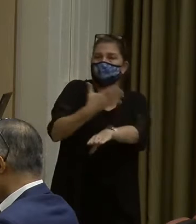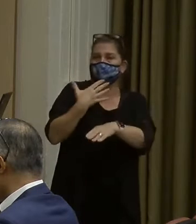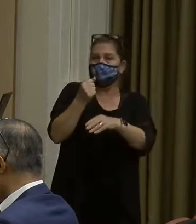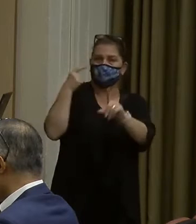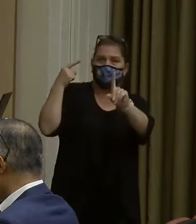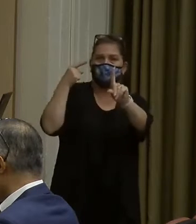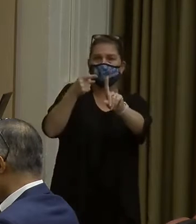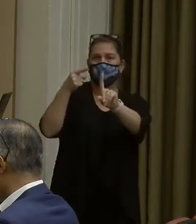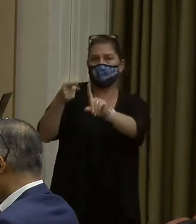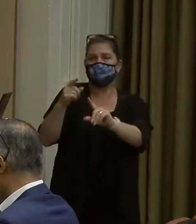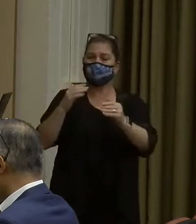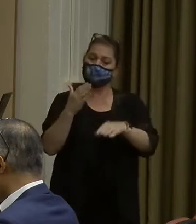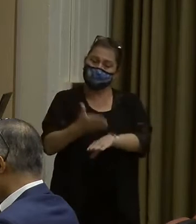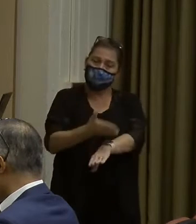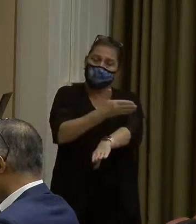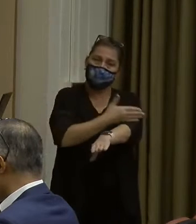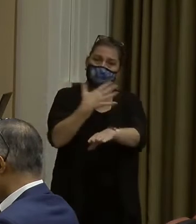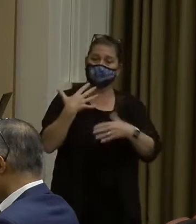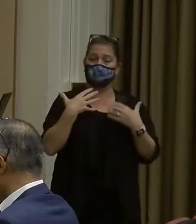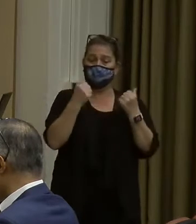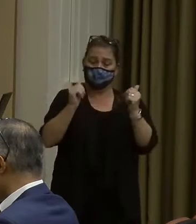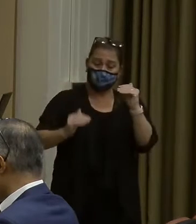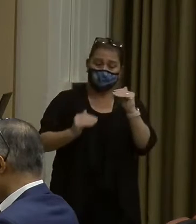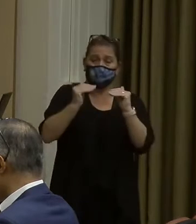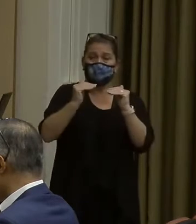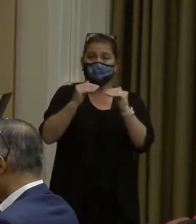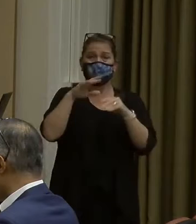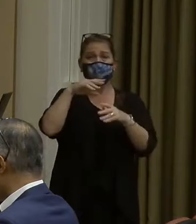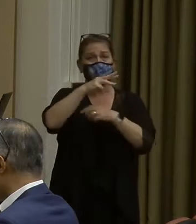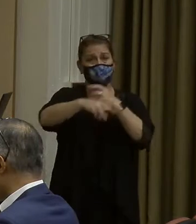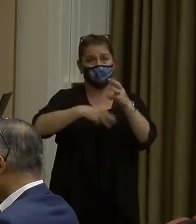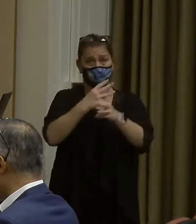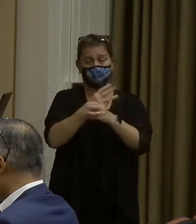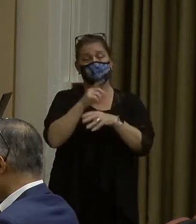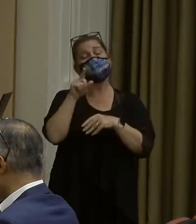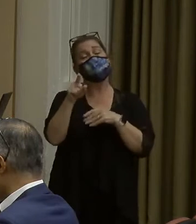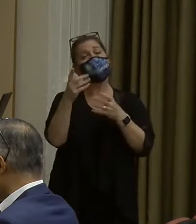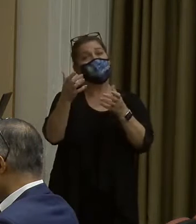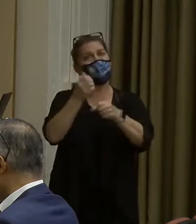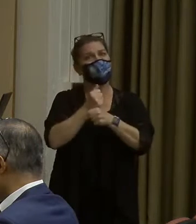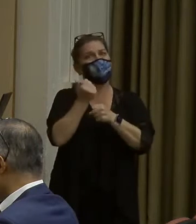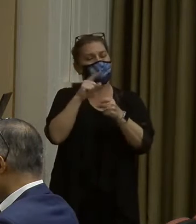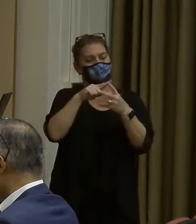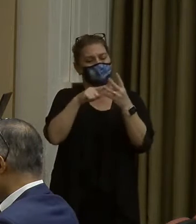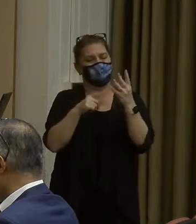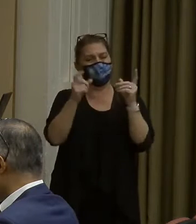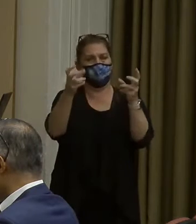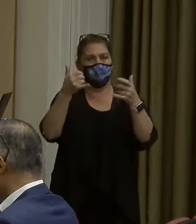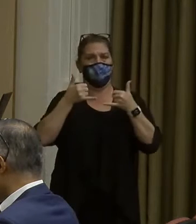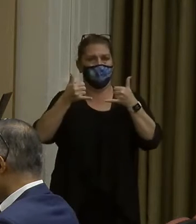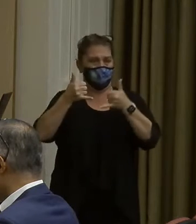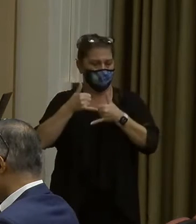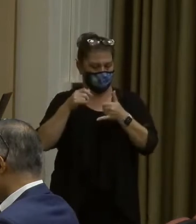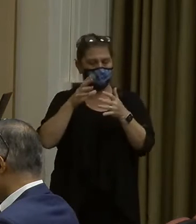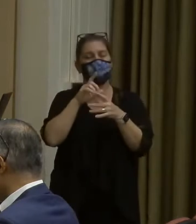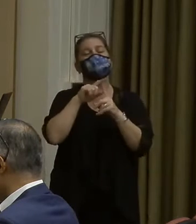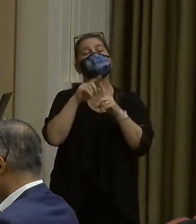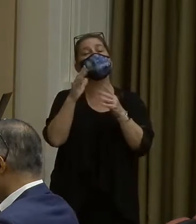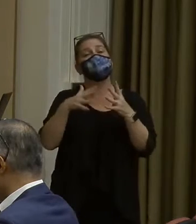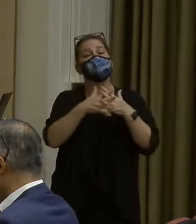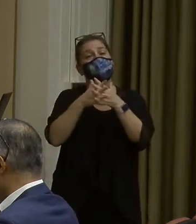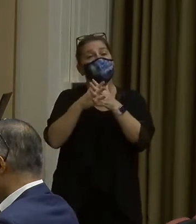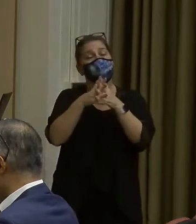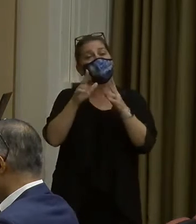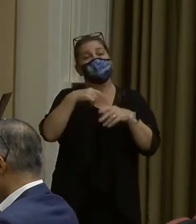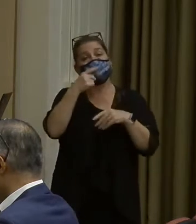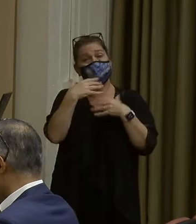health equity in the United States and around the world. He is the recipient of several national awards and recognitions, including the American Public